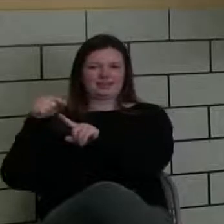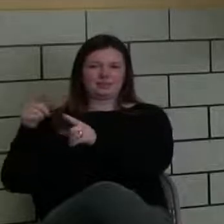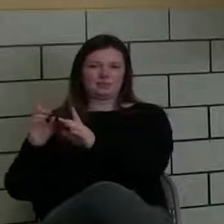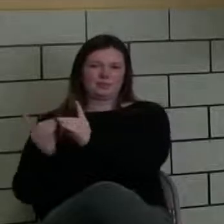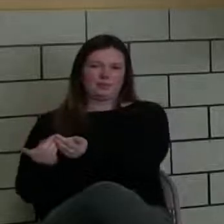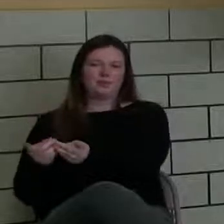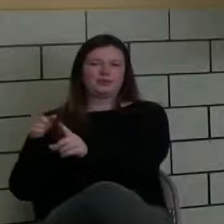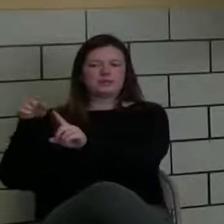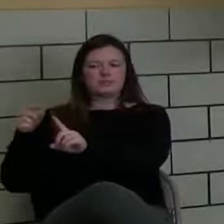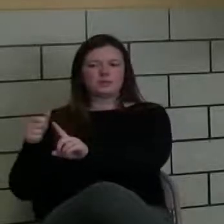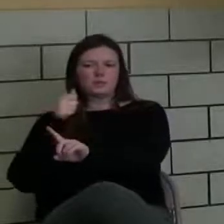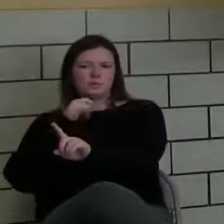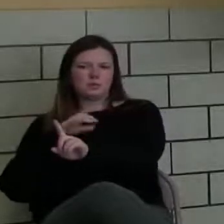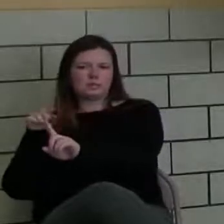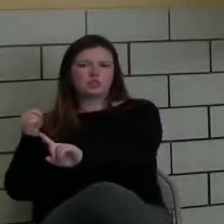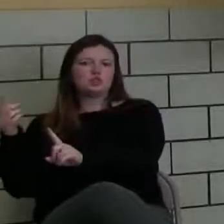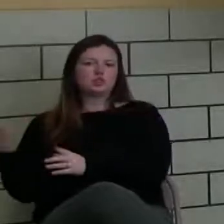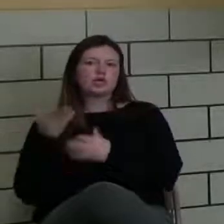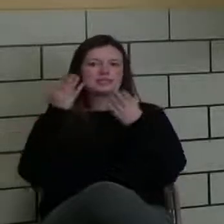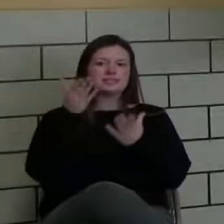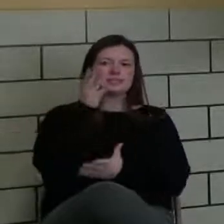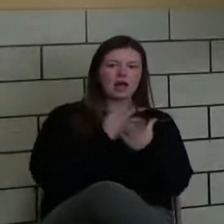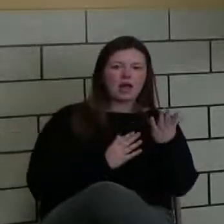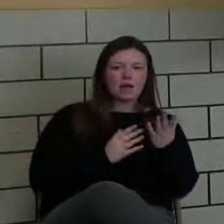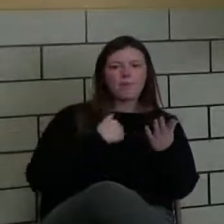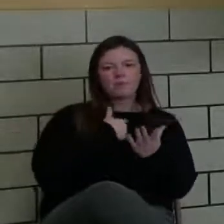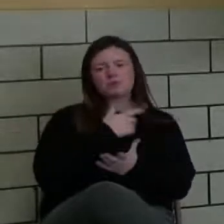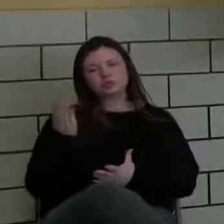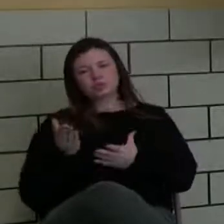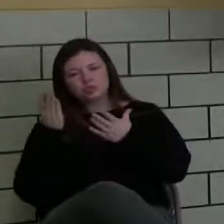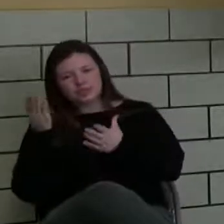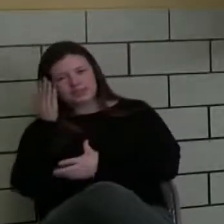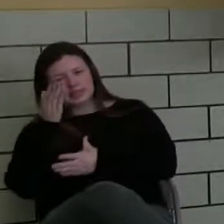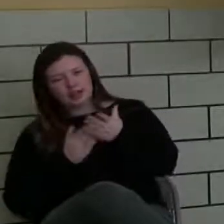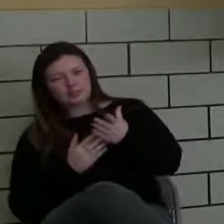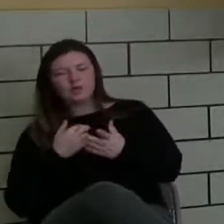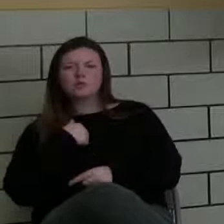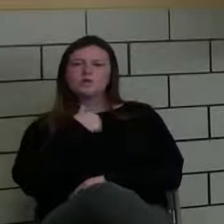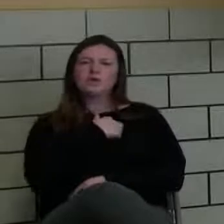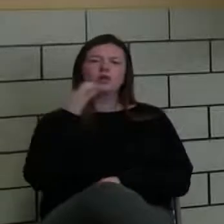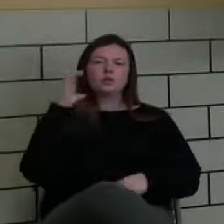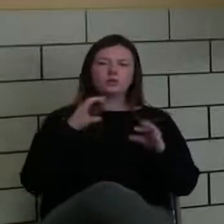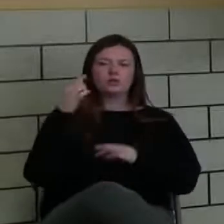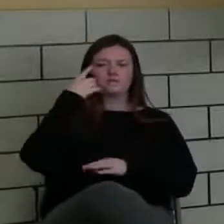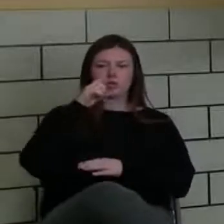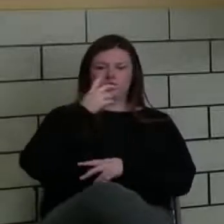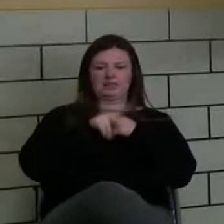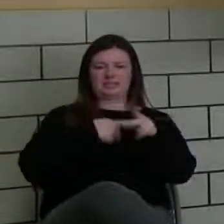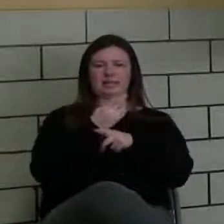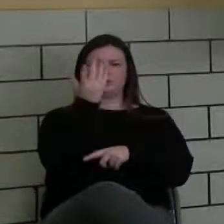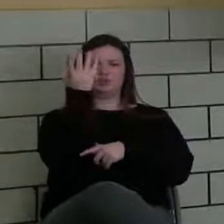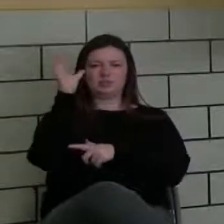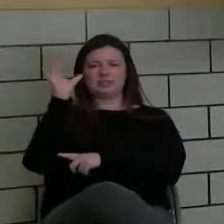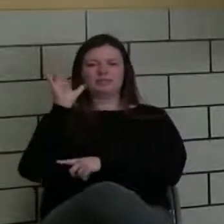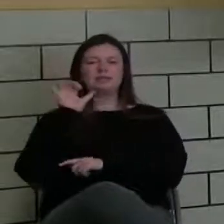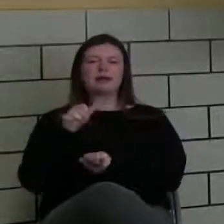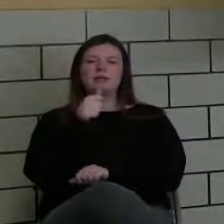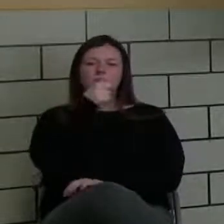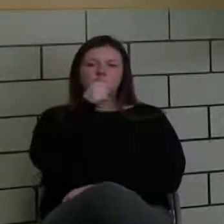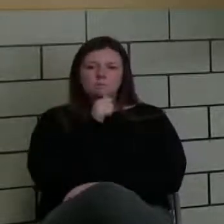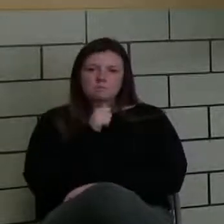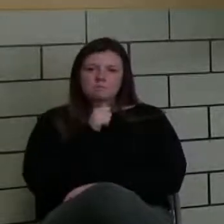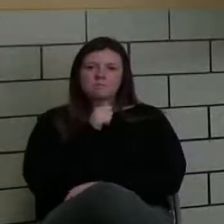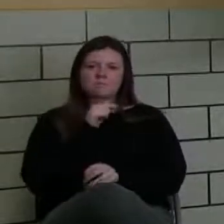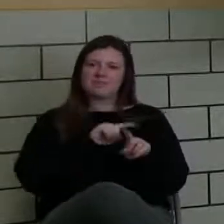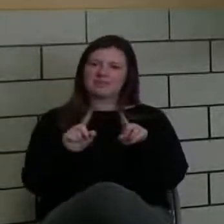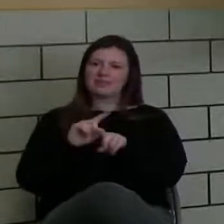some alternatives. Really, we were looking for species that are really tolerant of these urban conditions, ones where